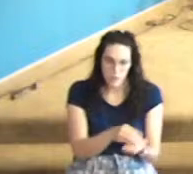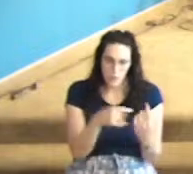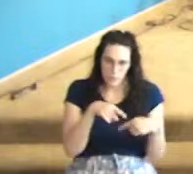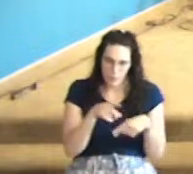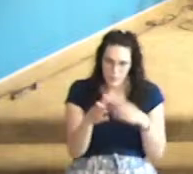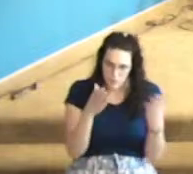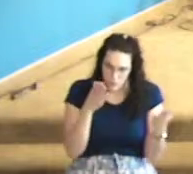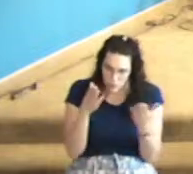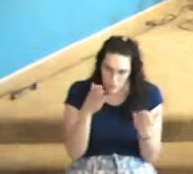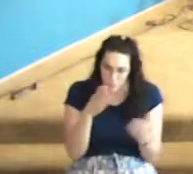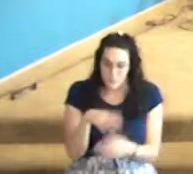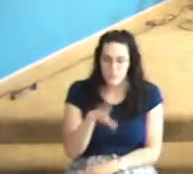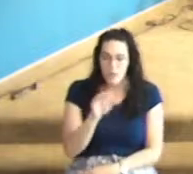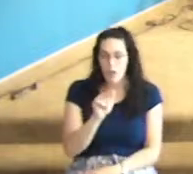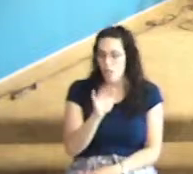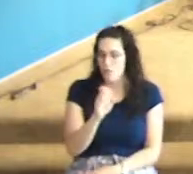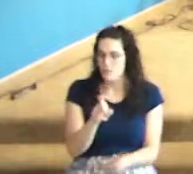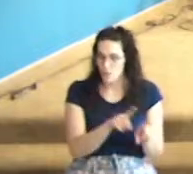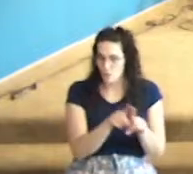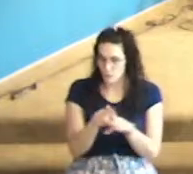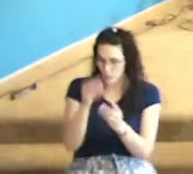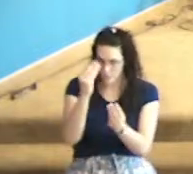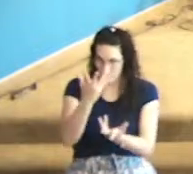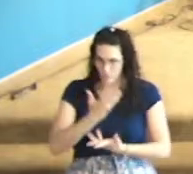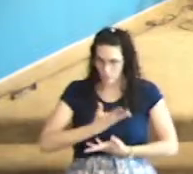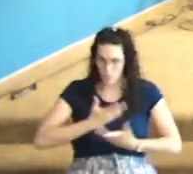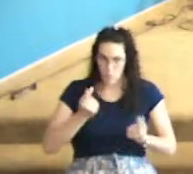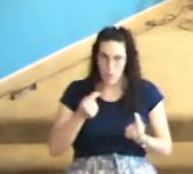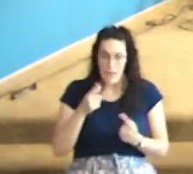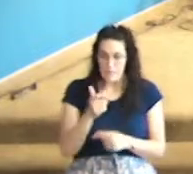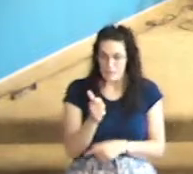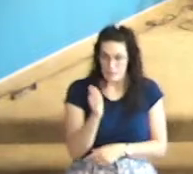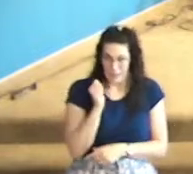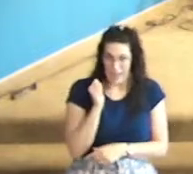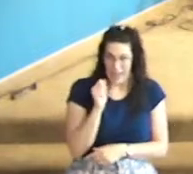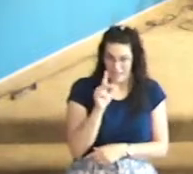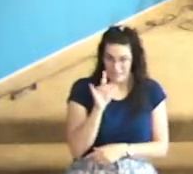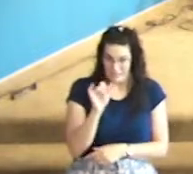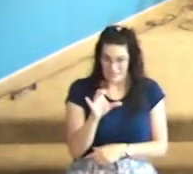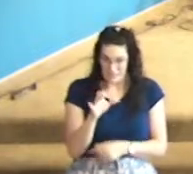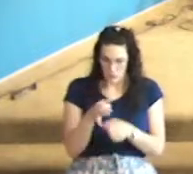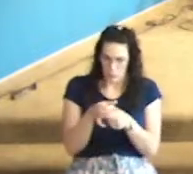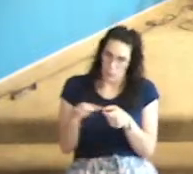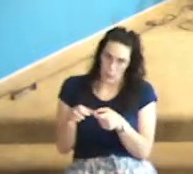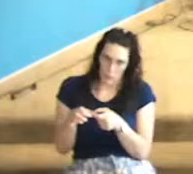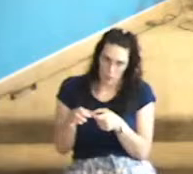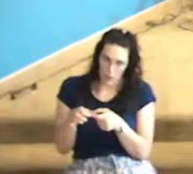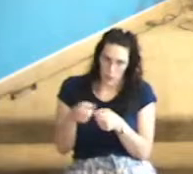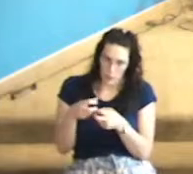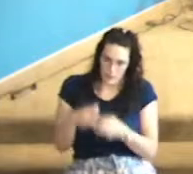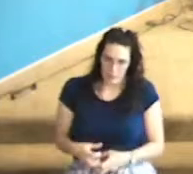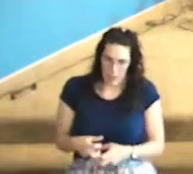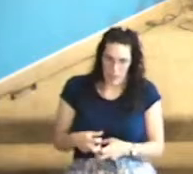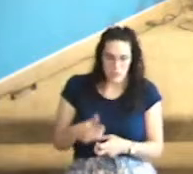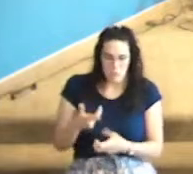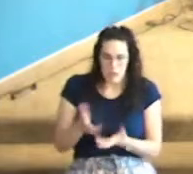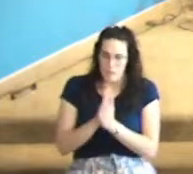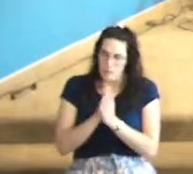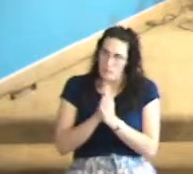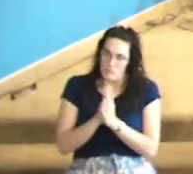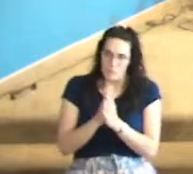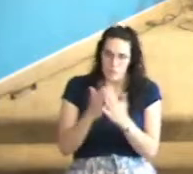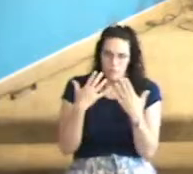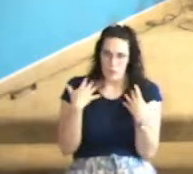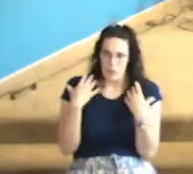and Alex also informed us that he slipped a disc in his back and has asked for prayers for healing and strength for his